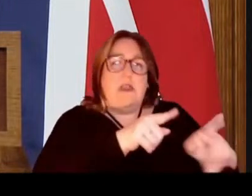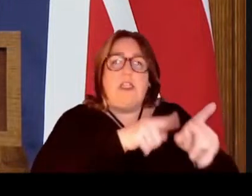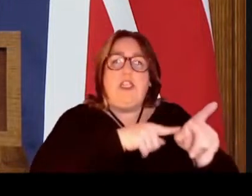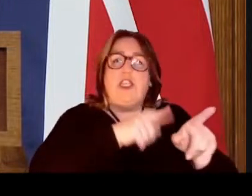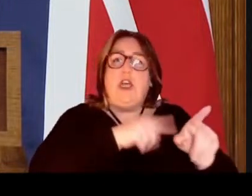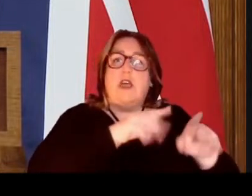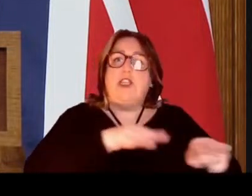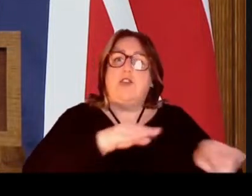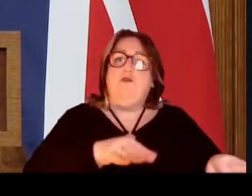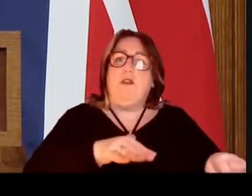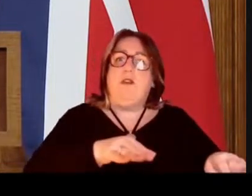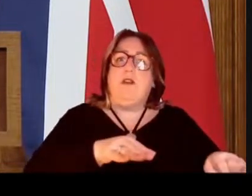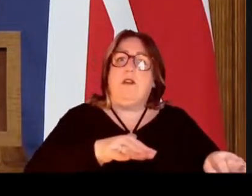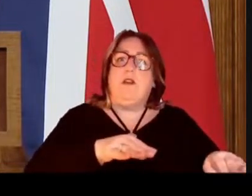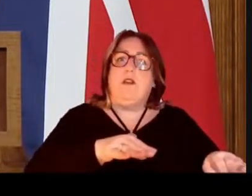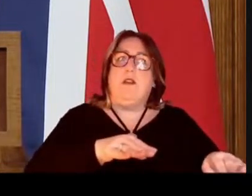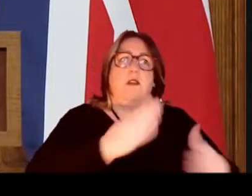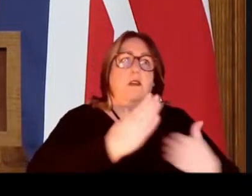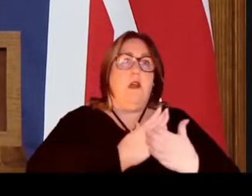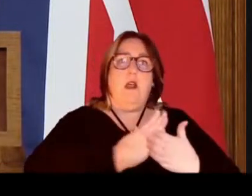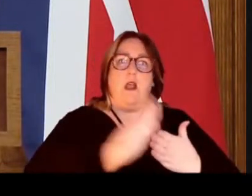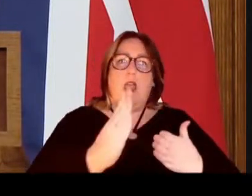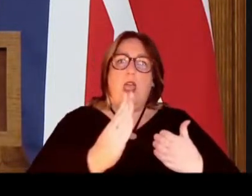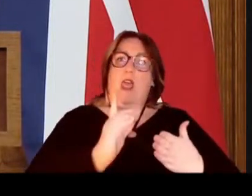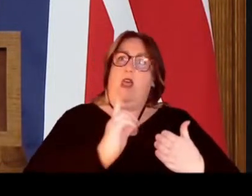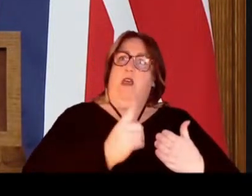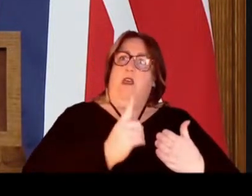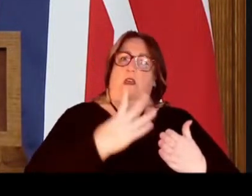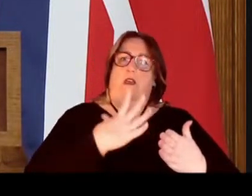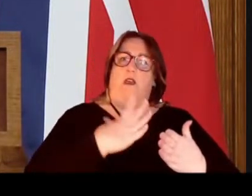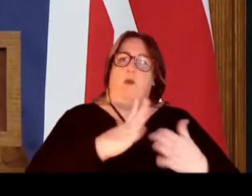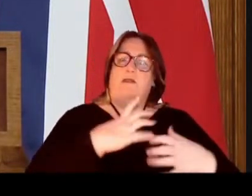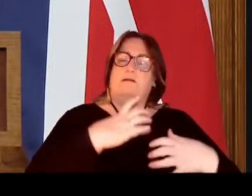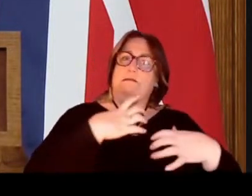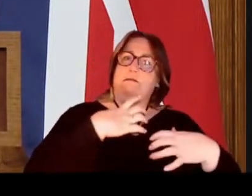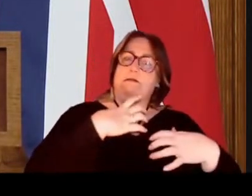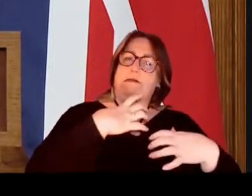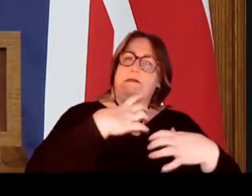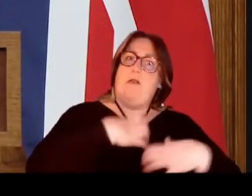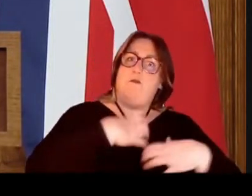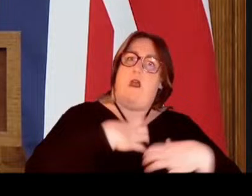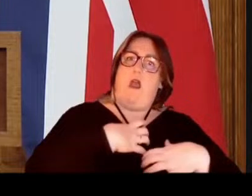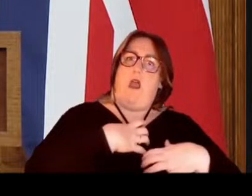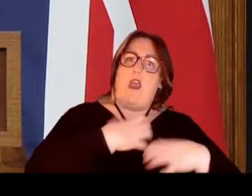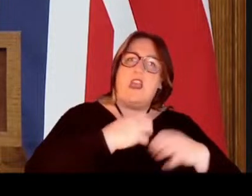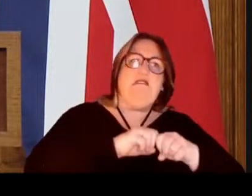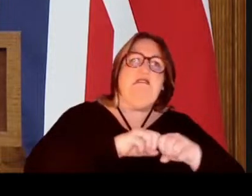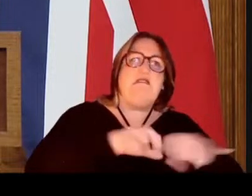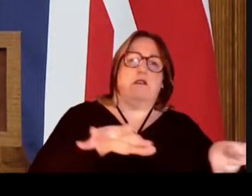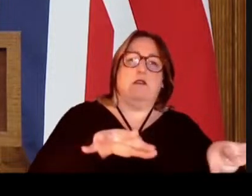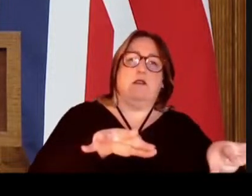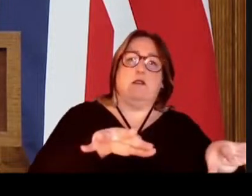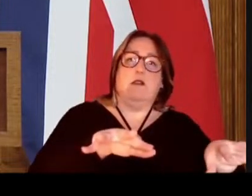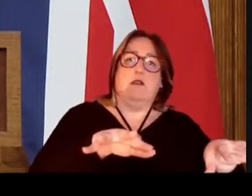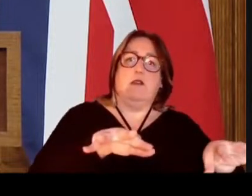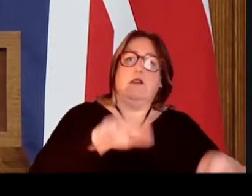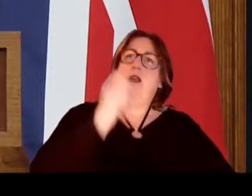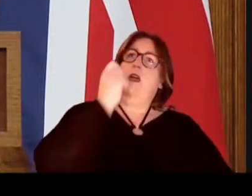to terrorise, then I understand why people wonder what the word terrorism